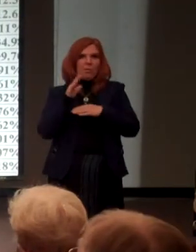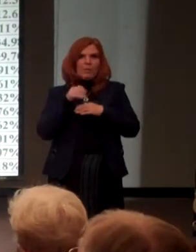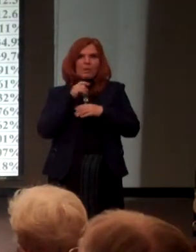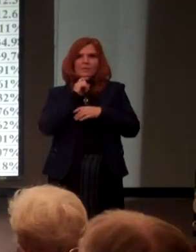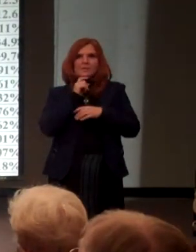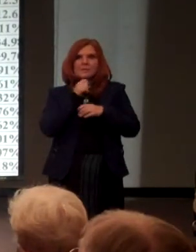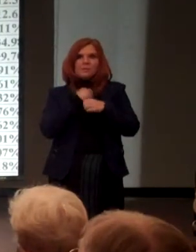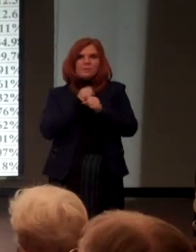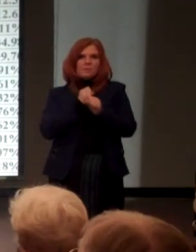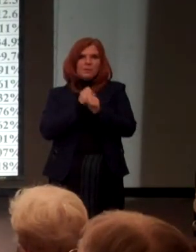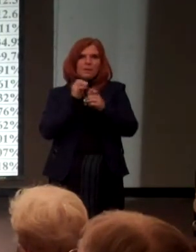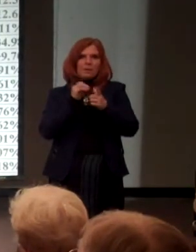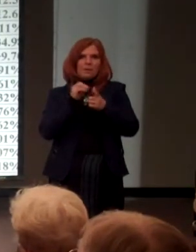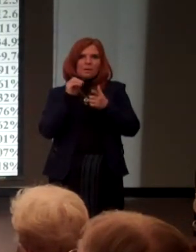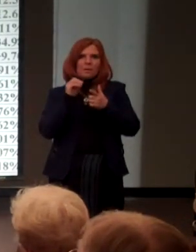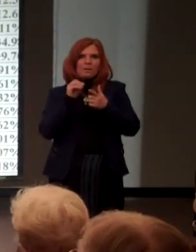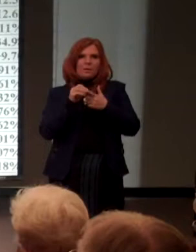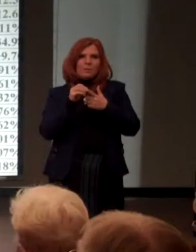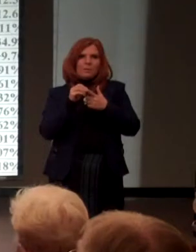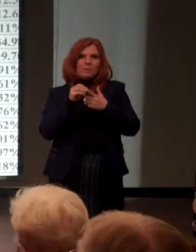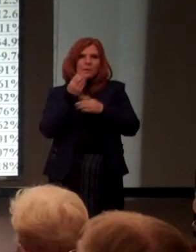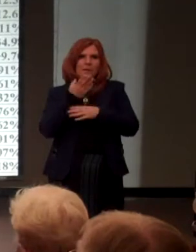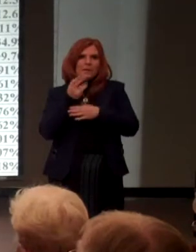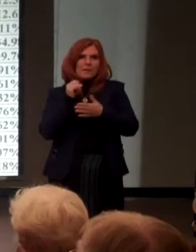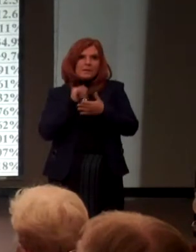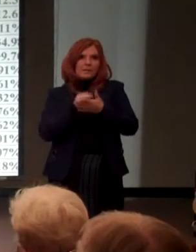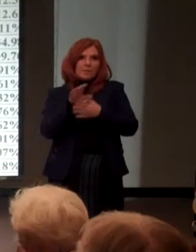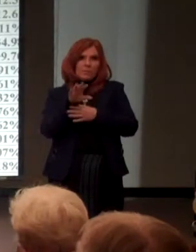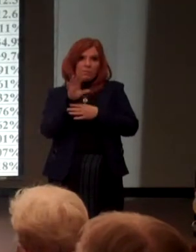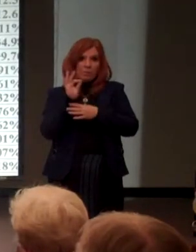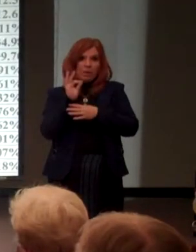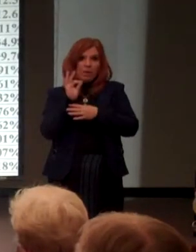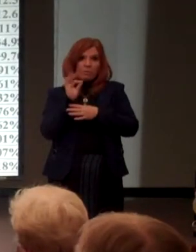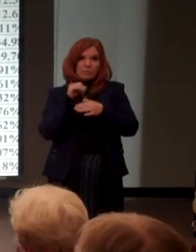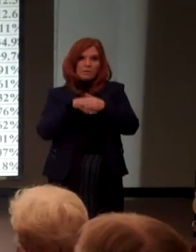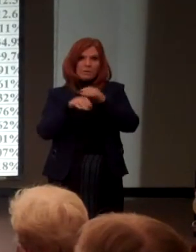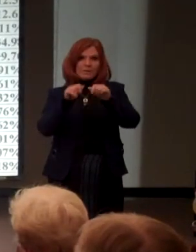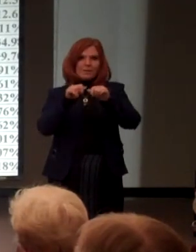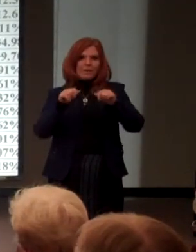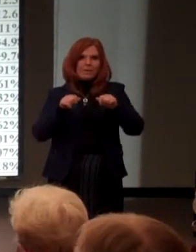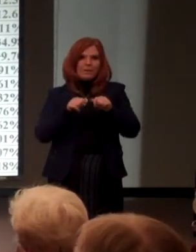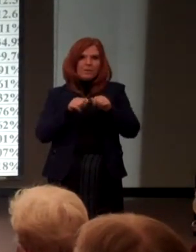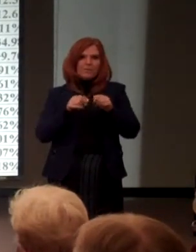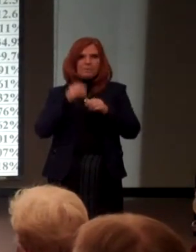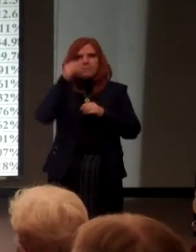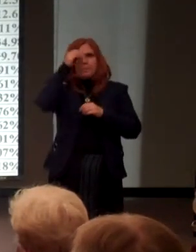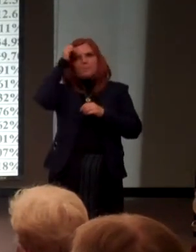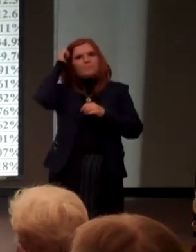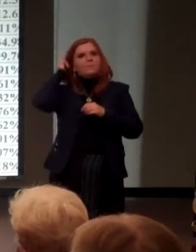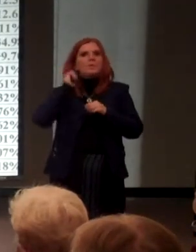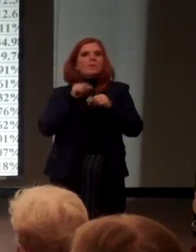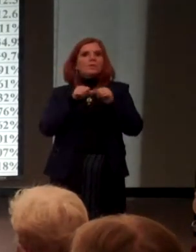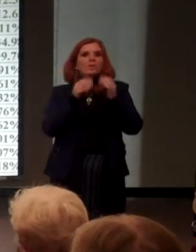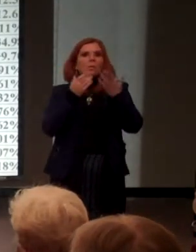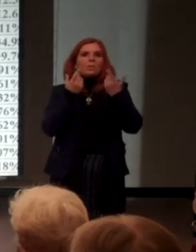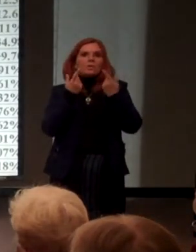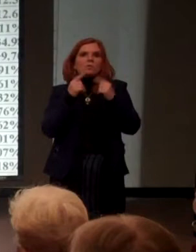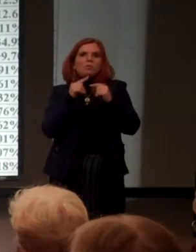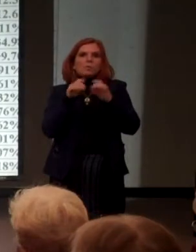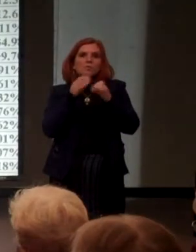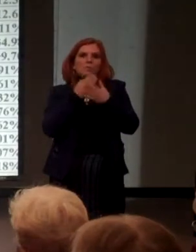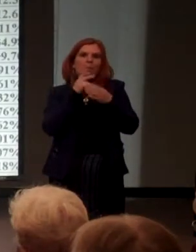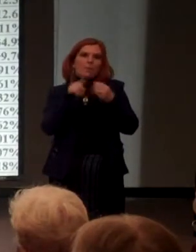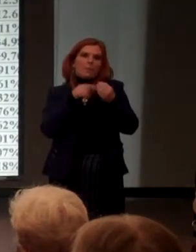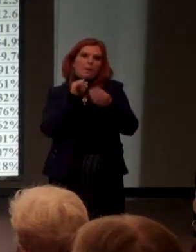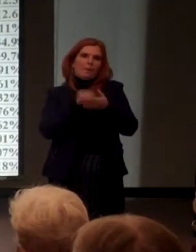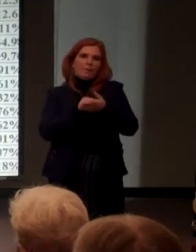steel was made, or, you know, the things that were found in this area. So I wanted to try to do something about